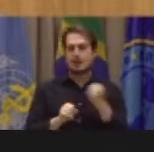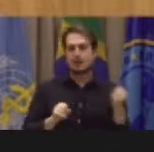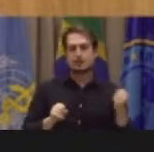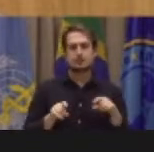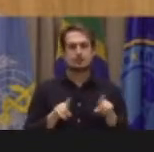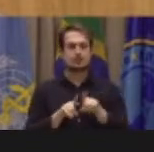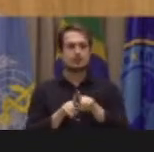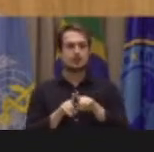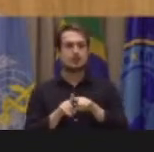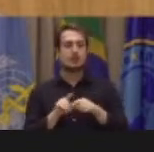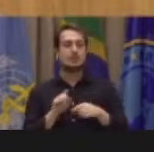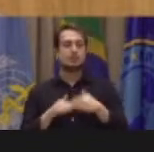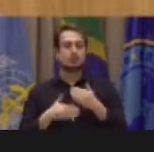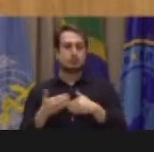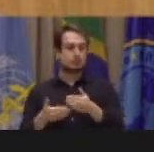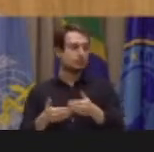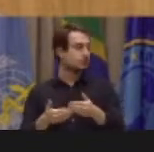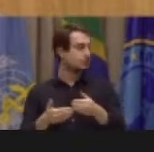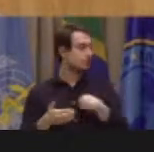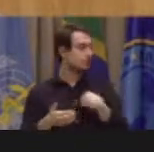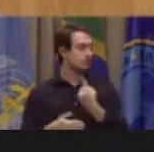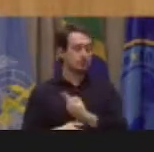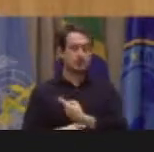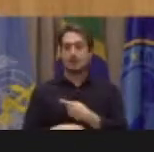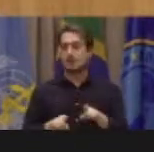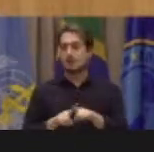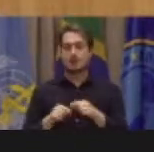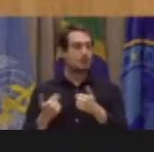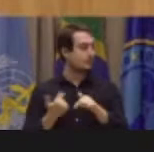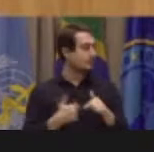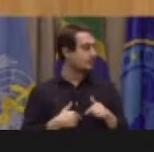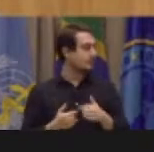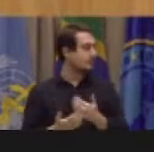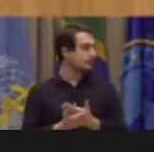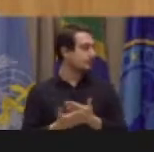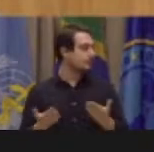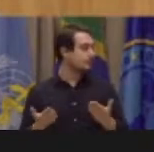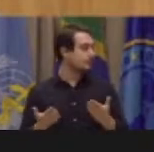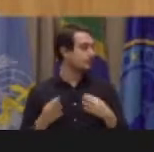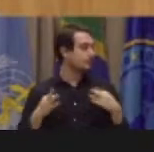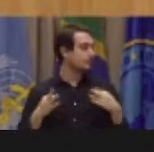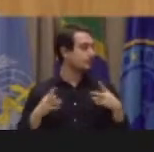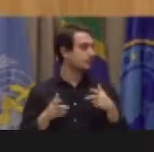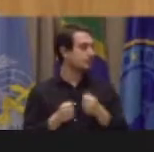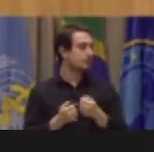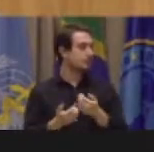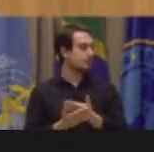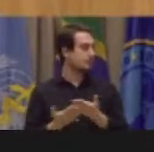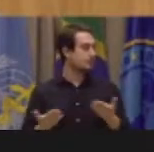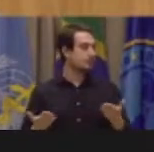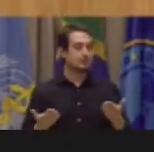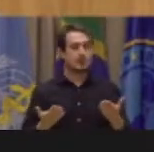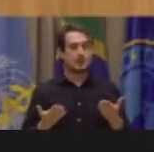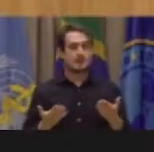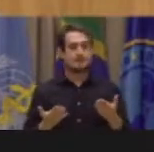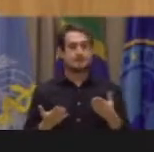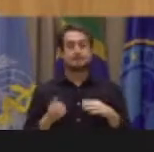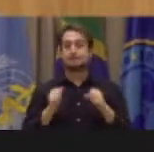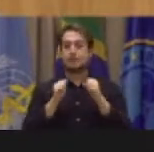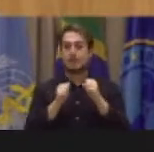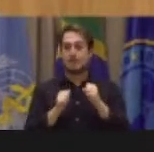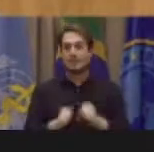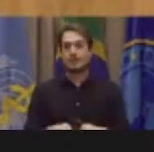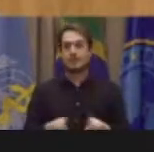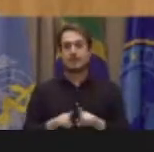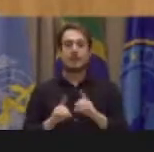how the huge time in the process he worked with all